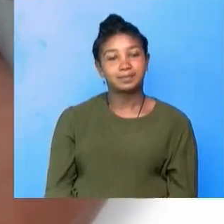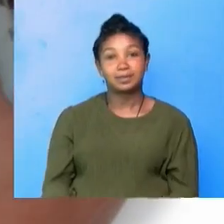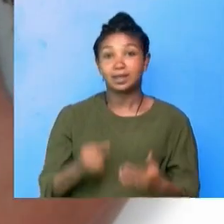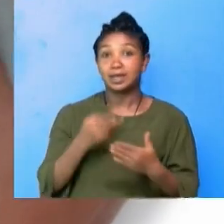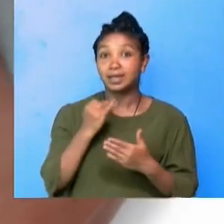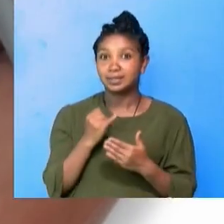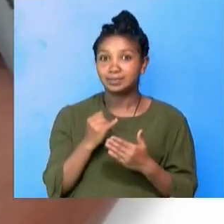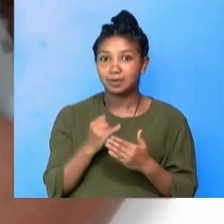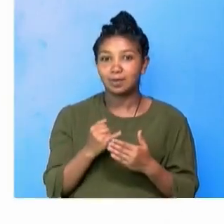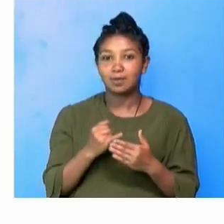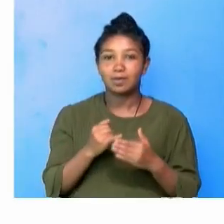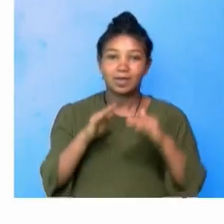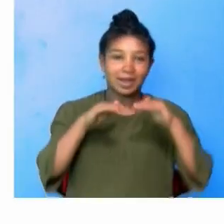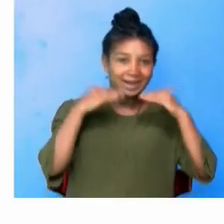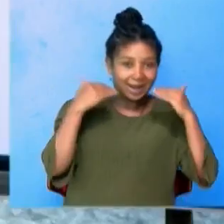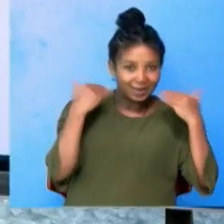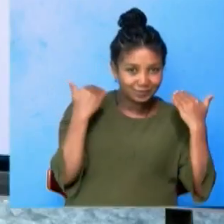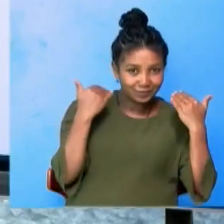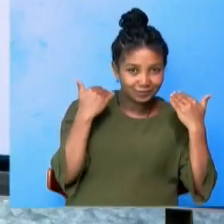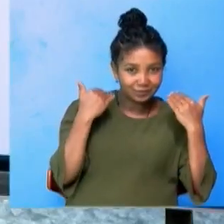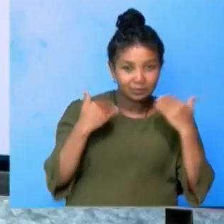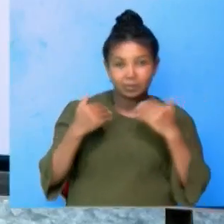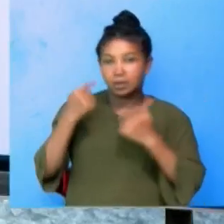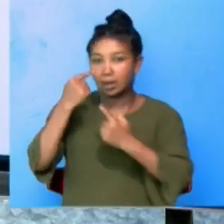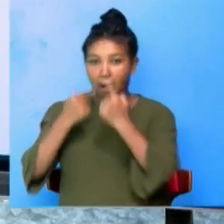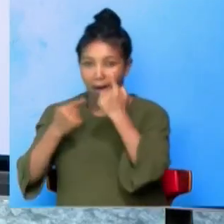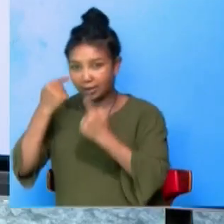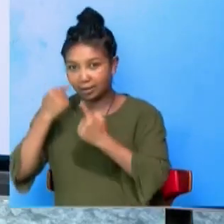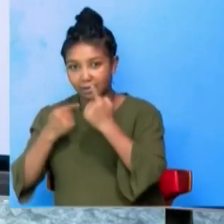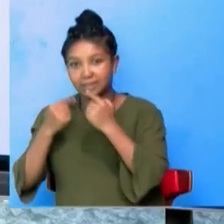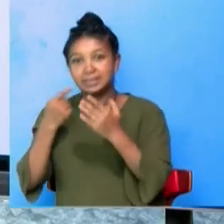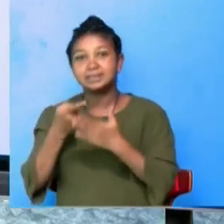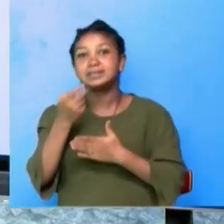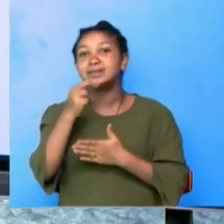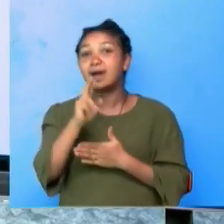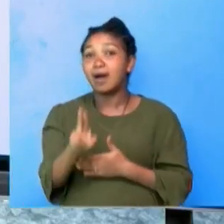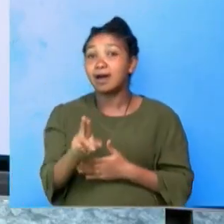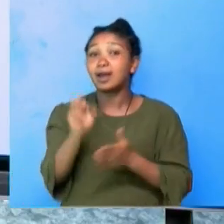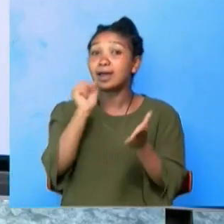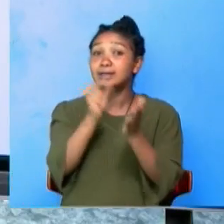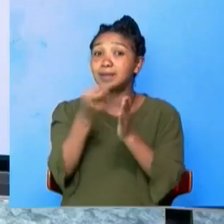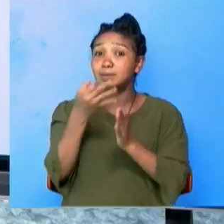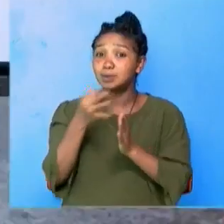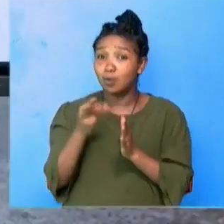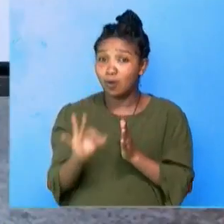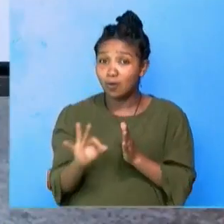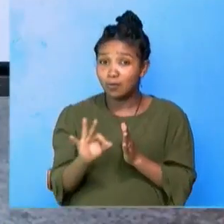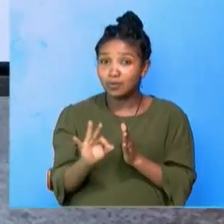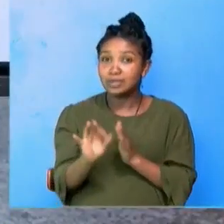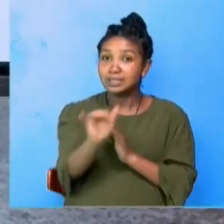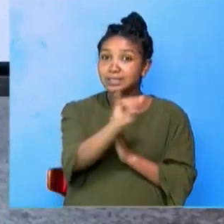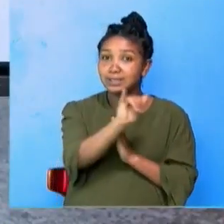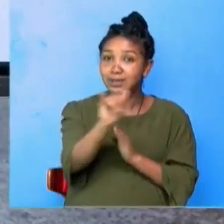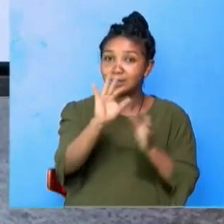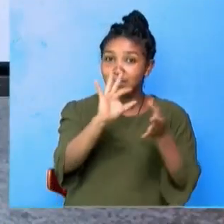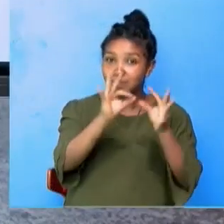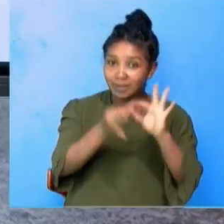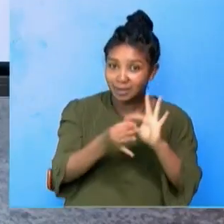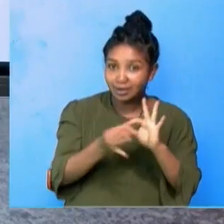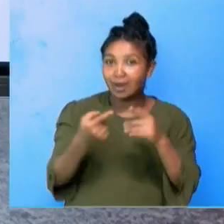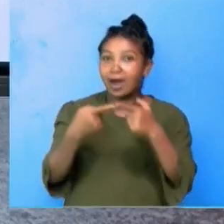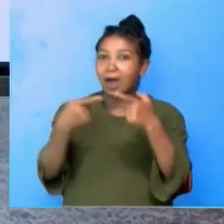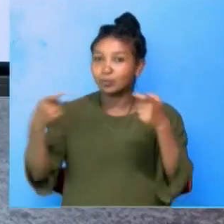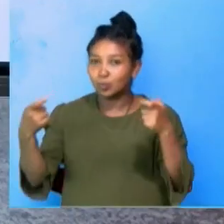Here is laugh, cry. These are examples of synonym and antonym, the